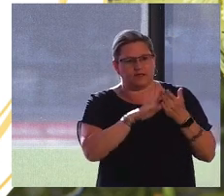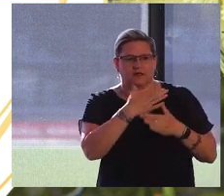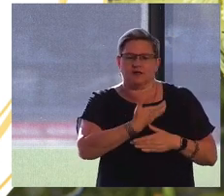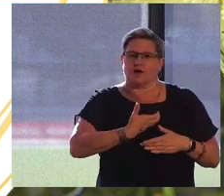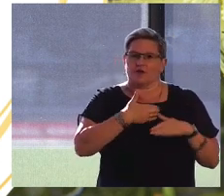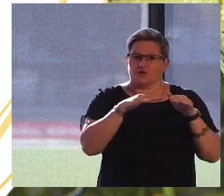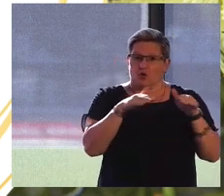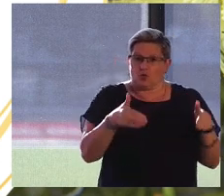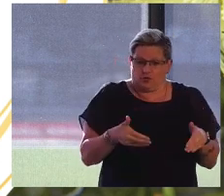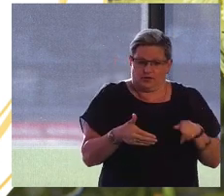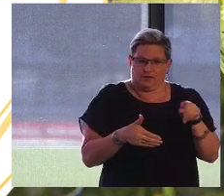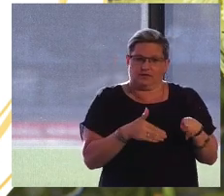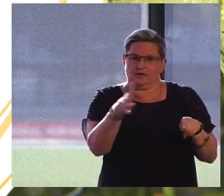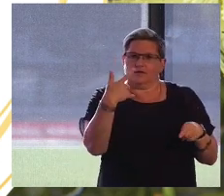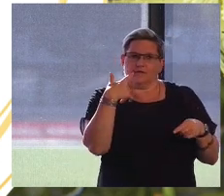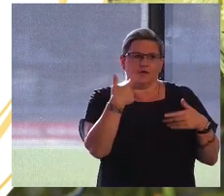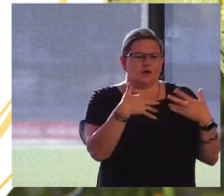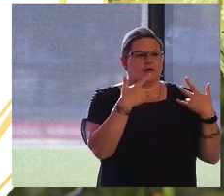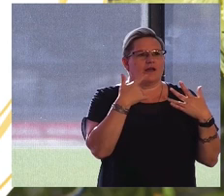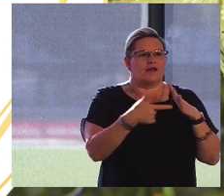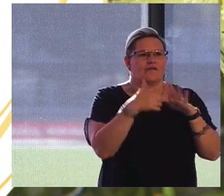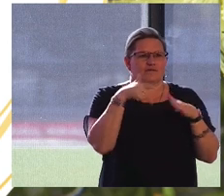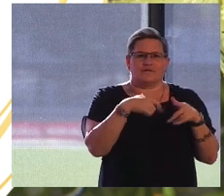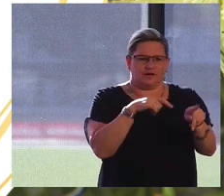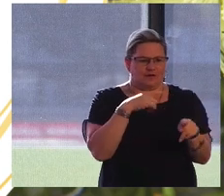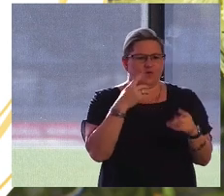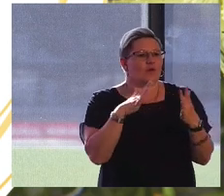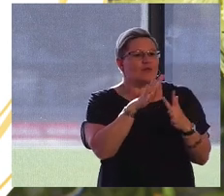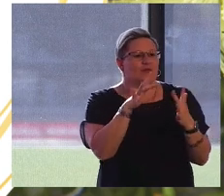a horse riding with confidence website.